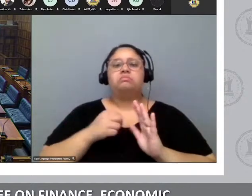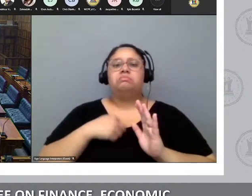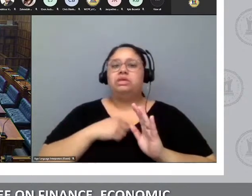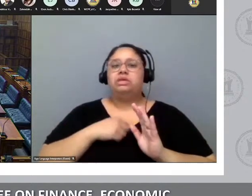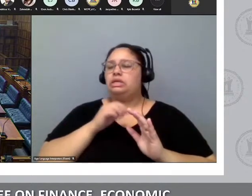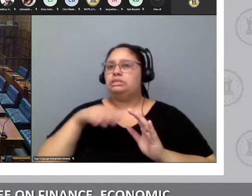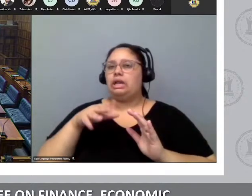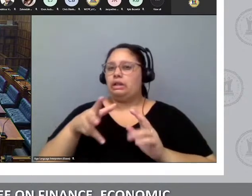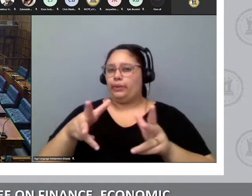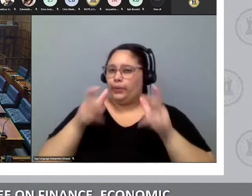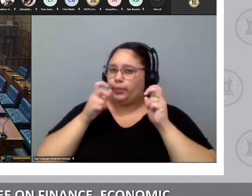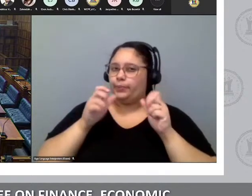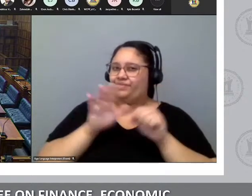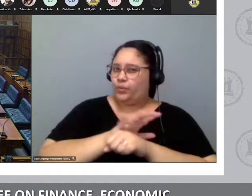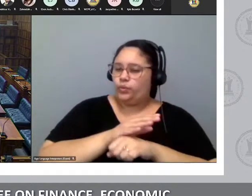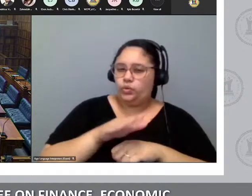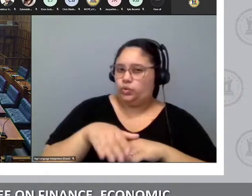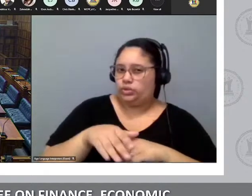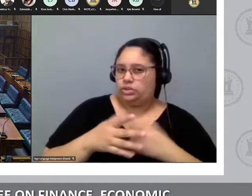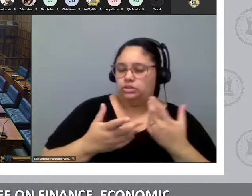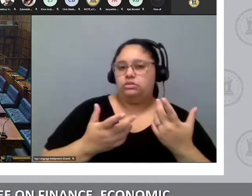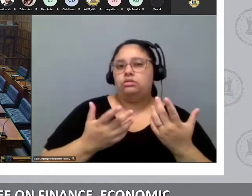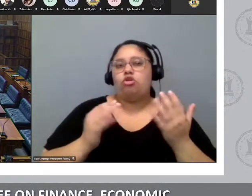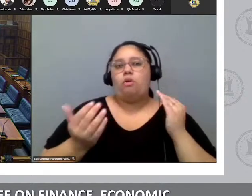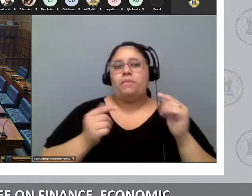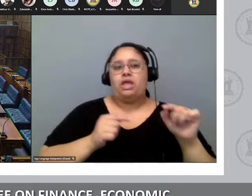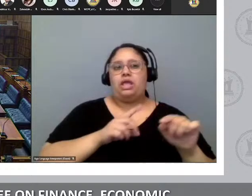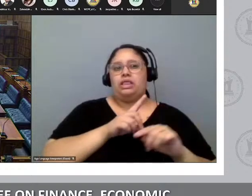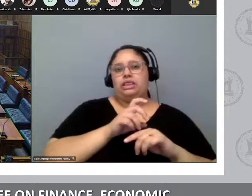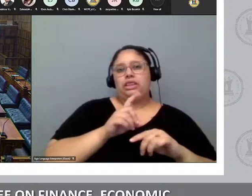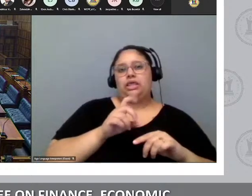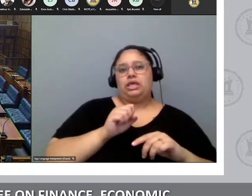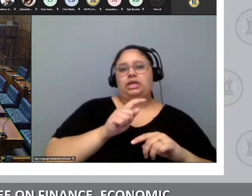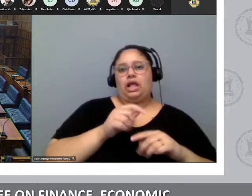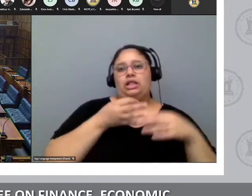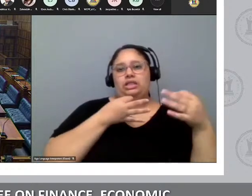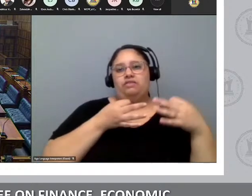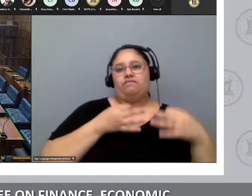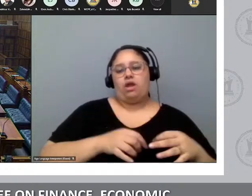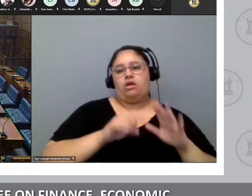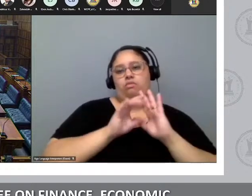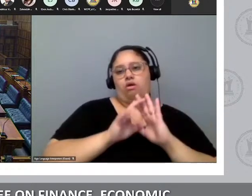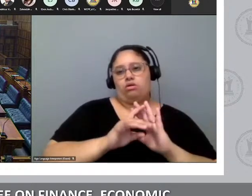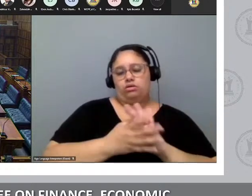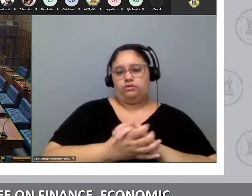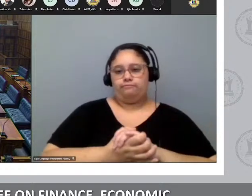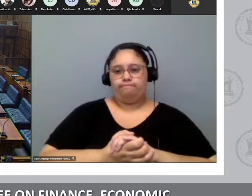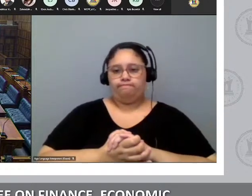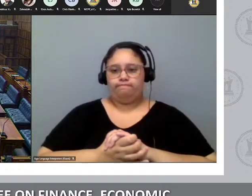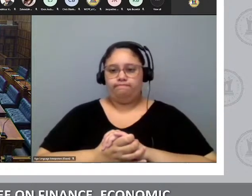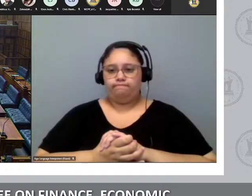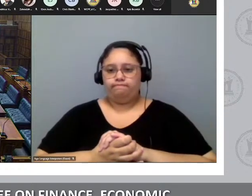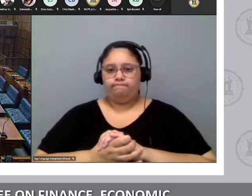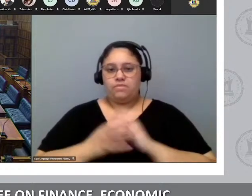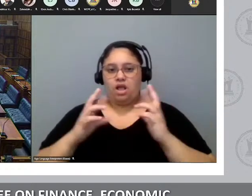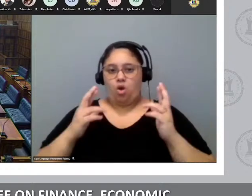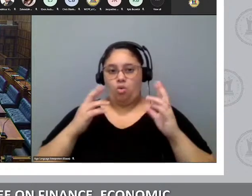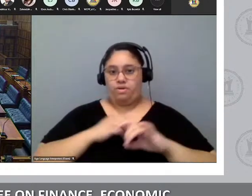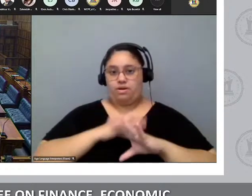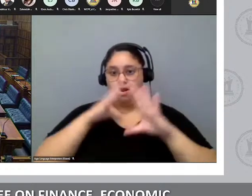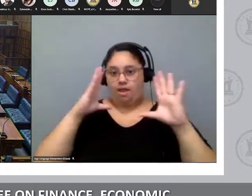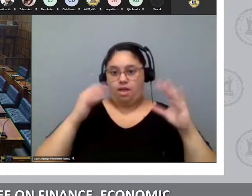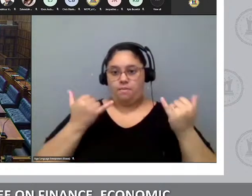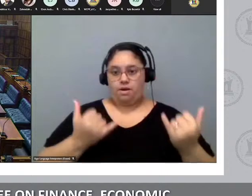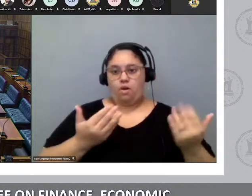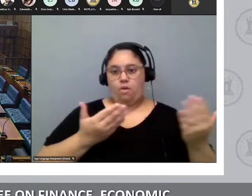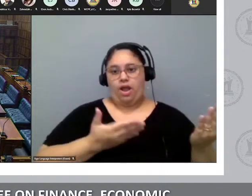grasp that in comparison to how datat um defines the market there okay I hope that was clear I'll hand